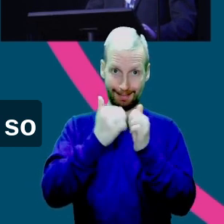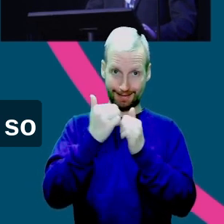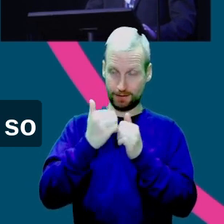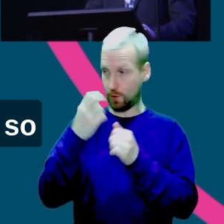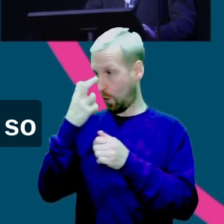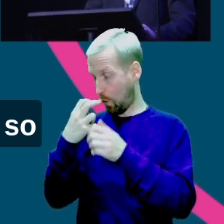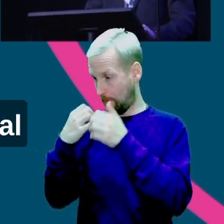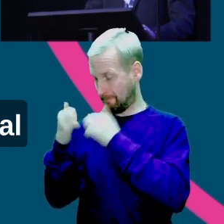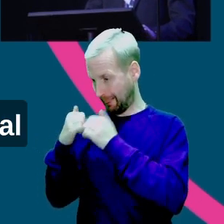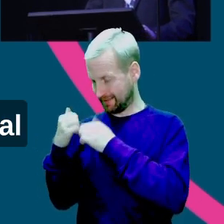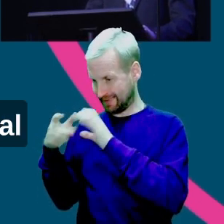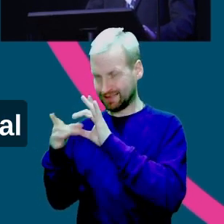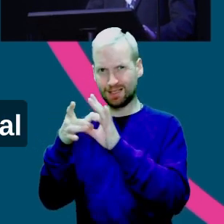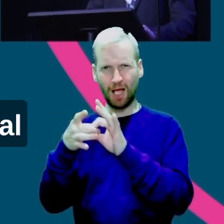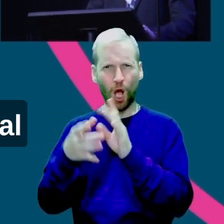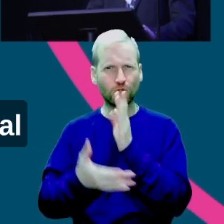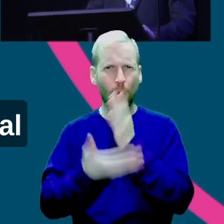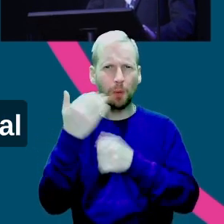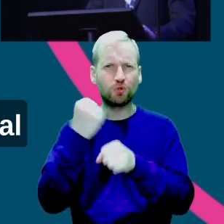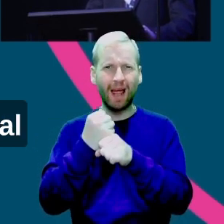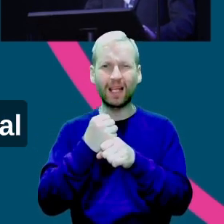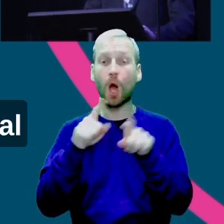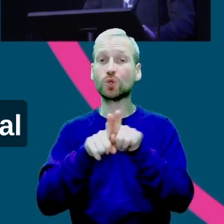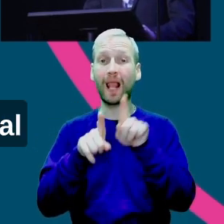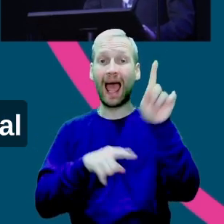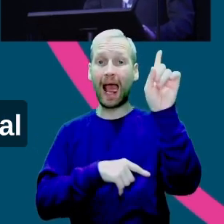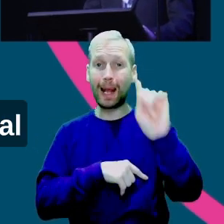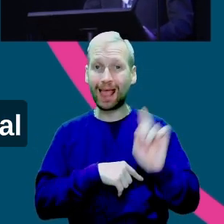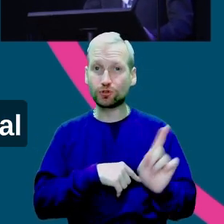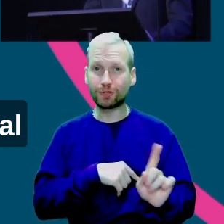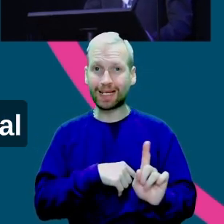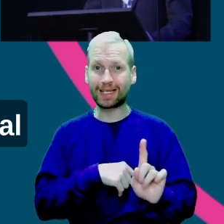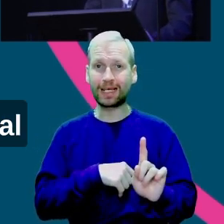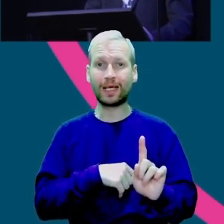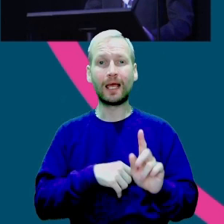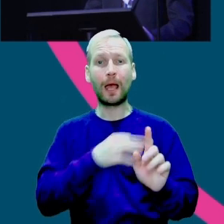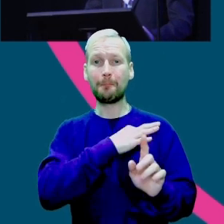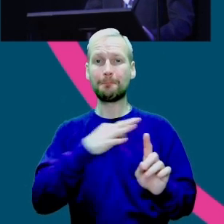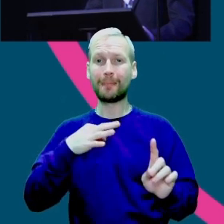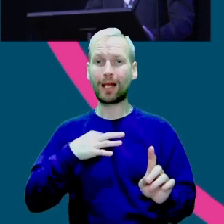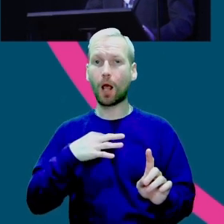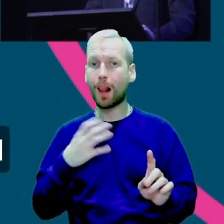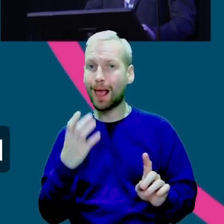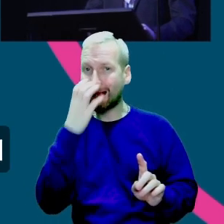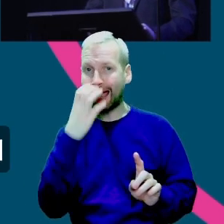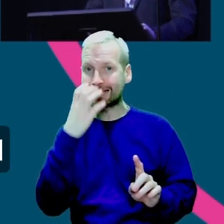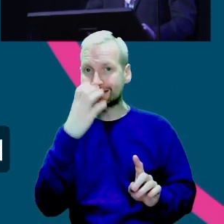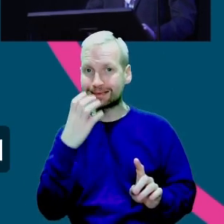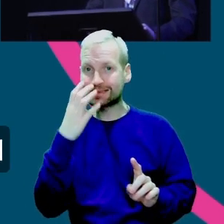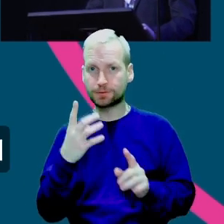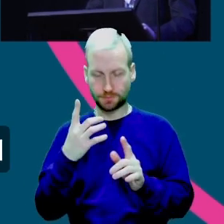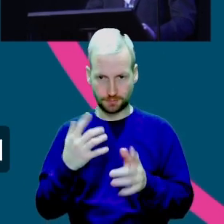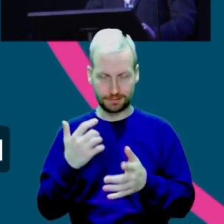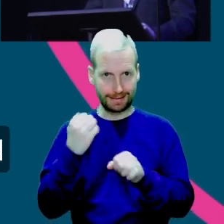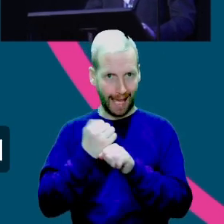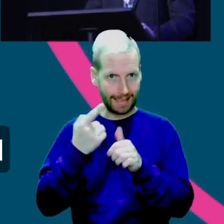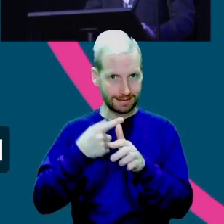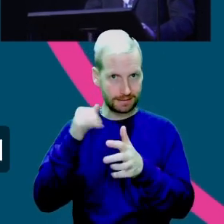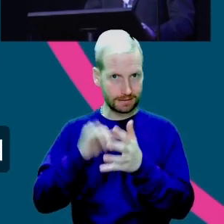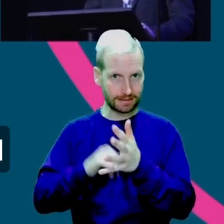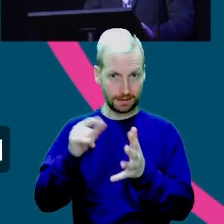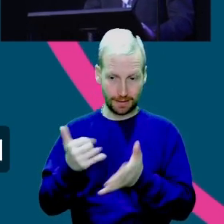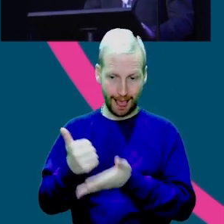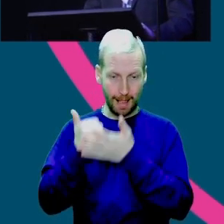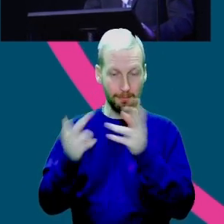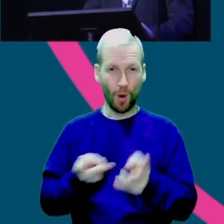our infrastructure, so that includes some of our power supplies and medical gases. The other thing that we were aware